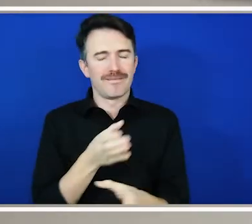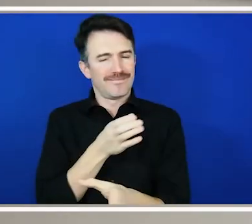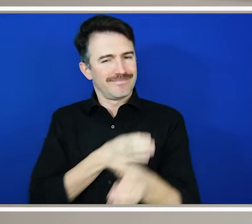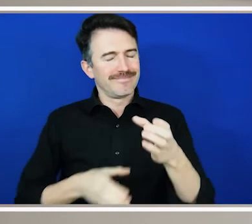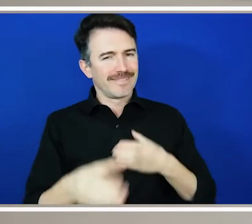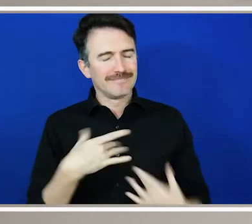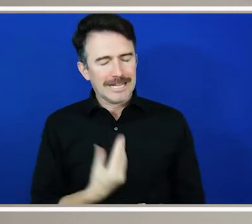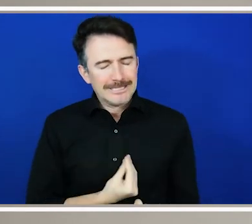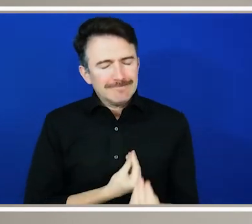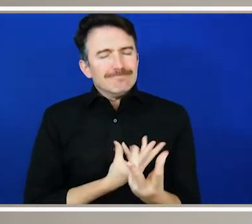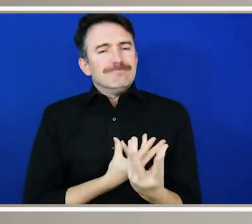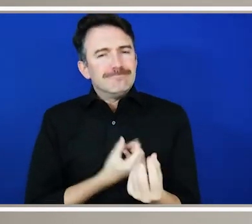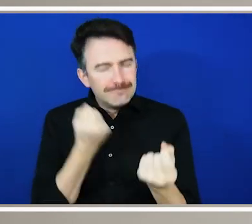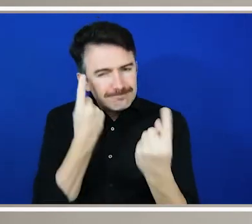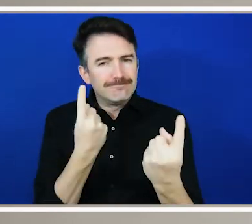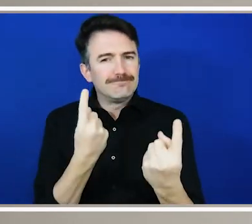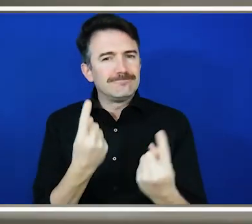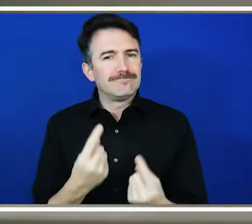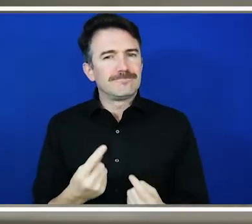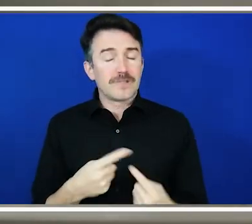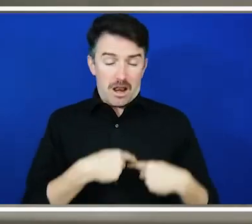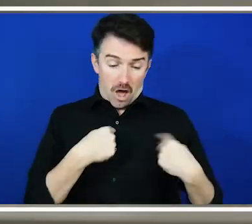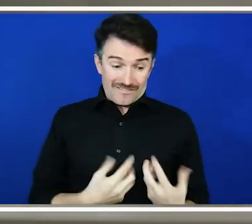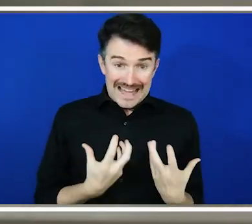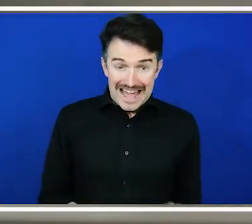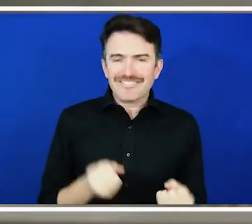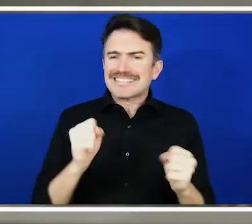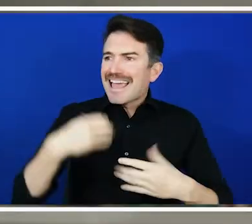Everything is possible. With love, everything is possible.